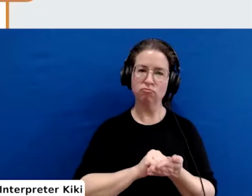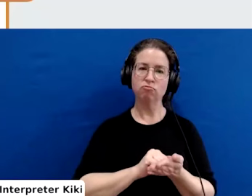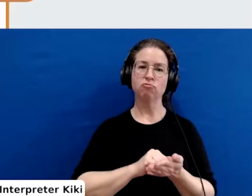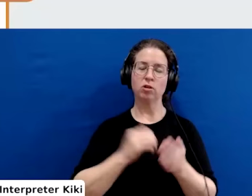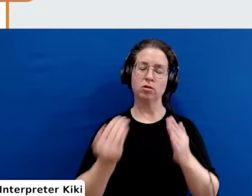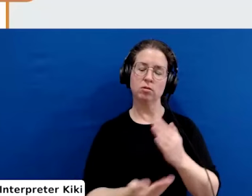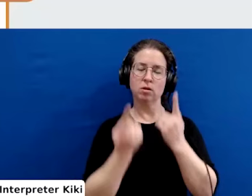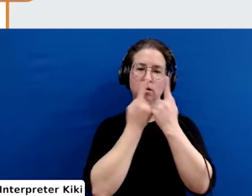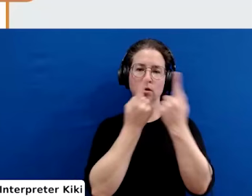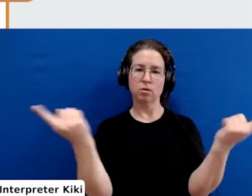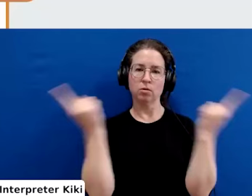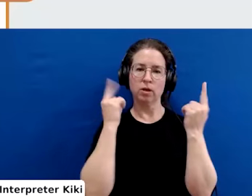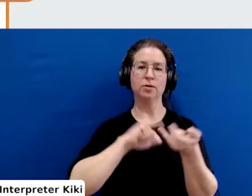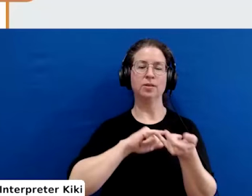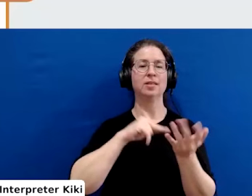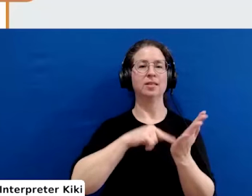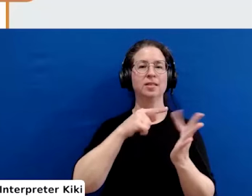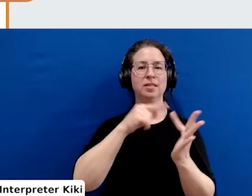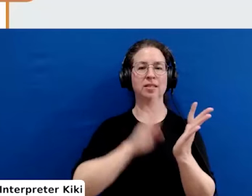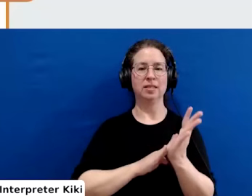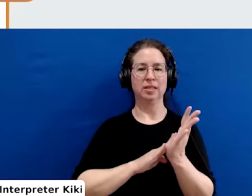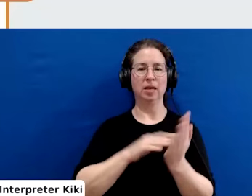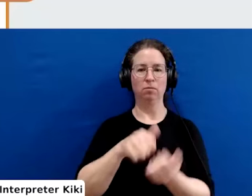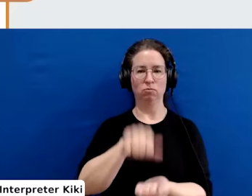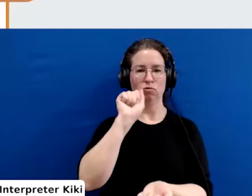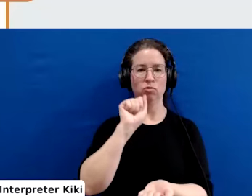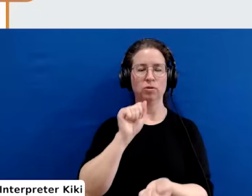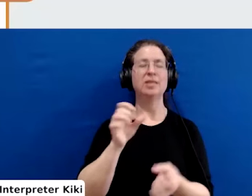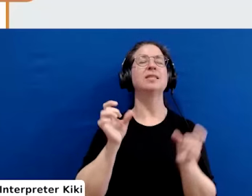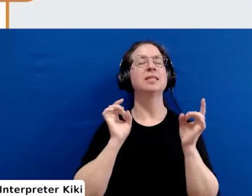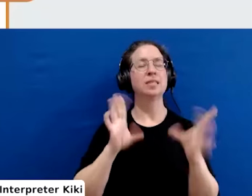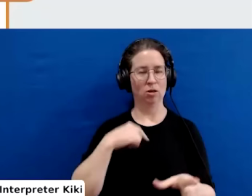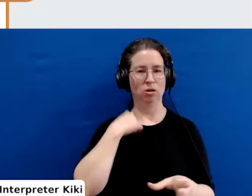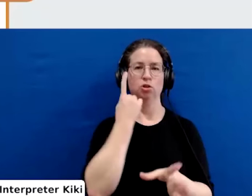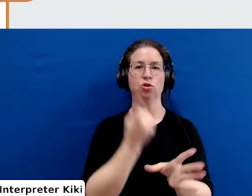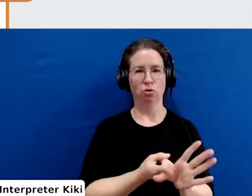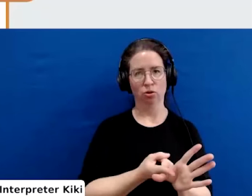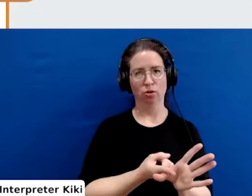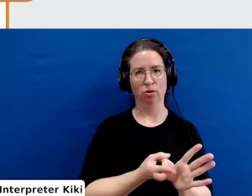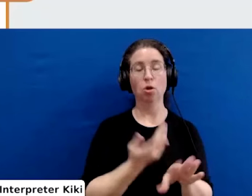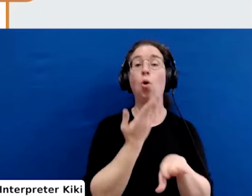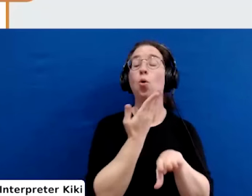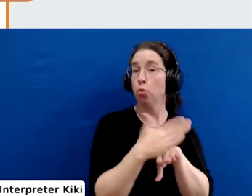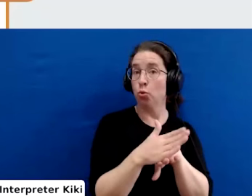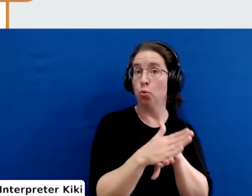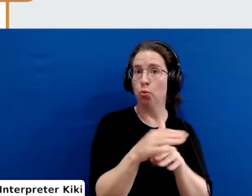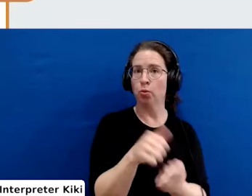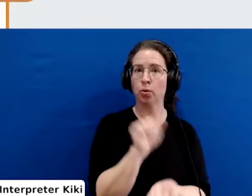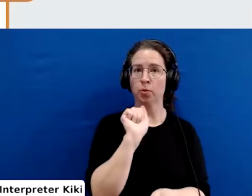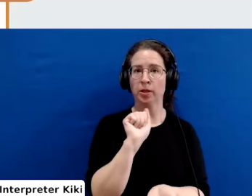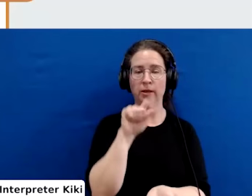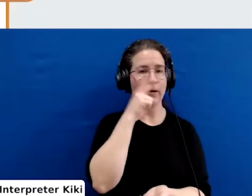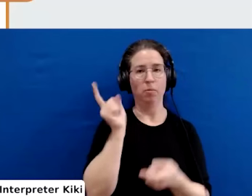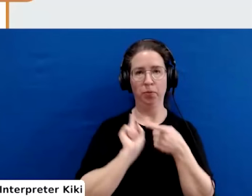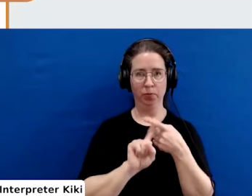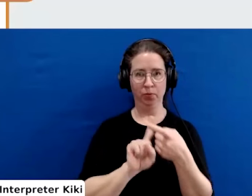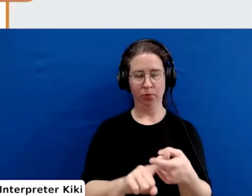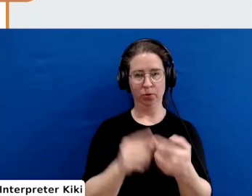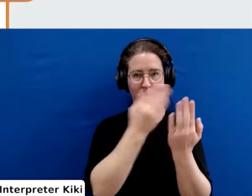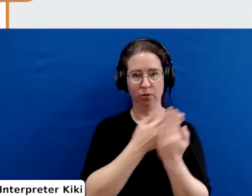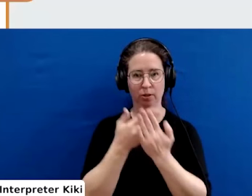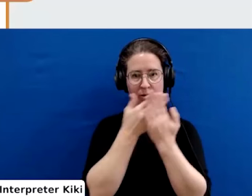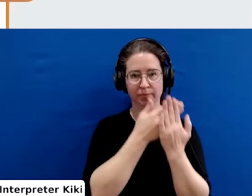in 2027. So you must be commencing a new degree in 2027,